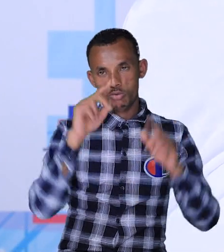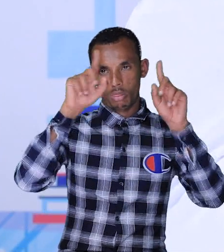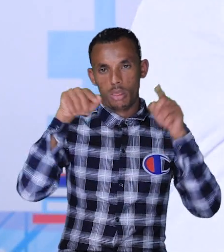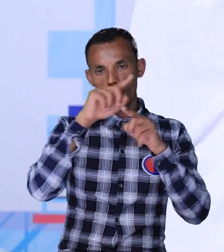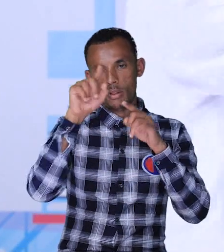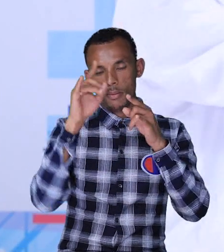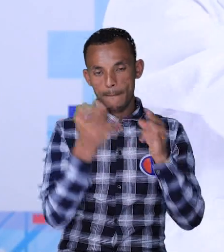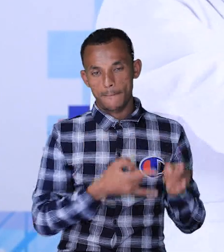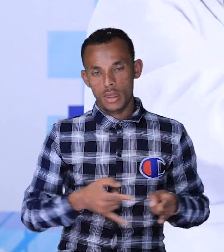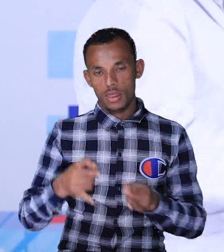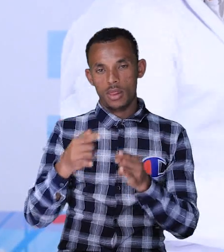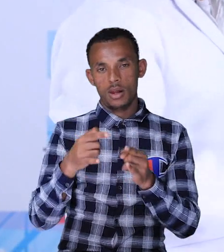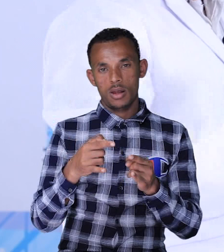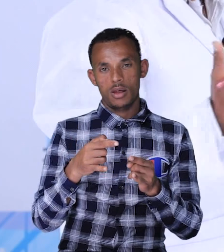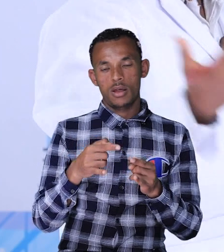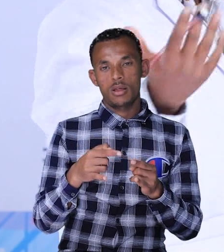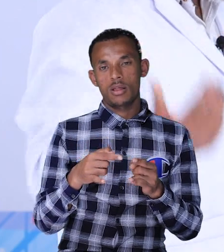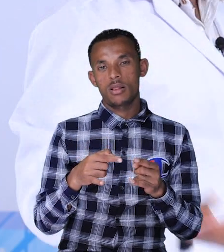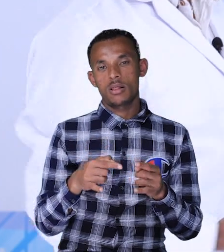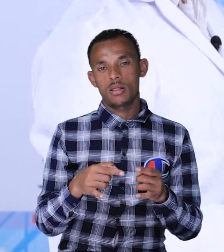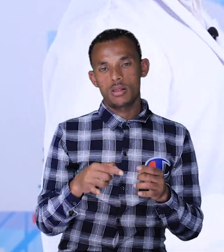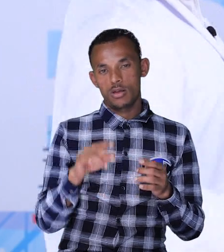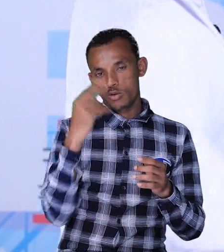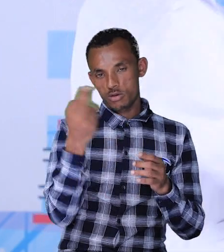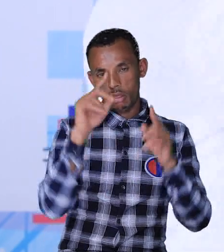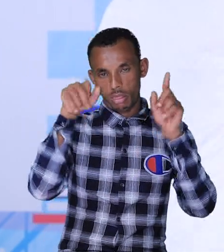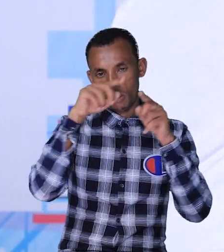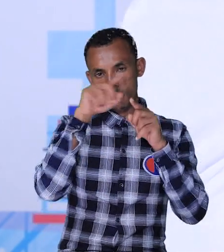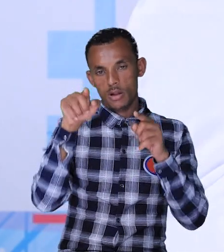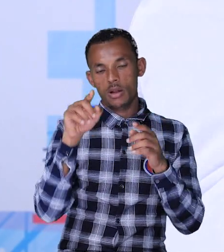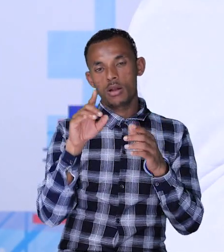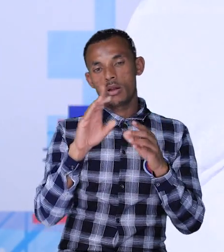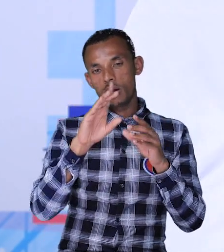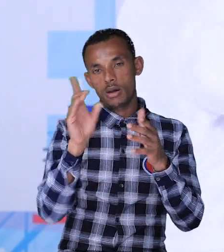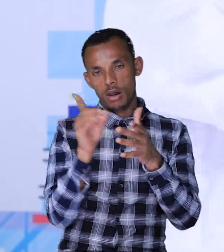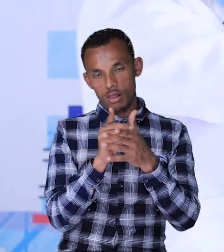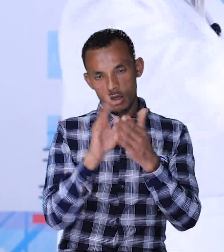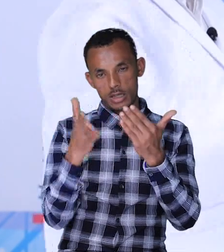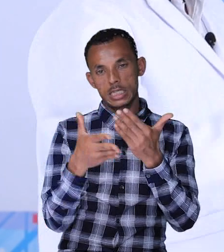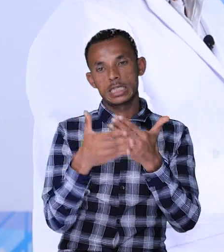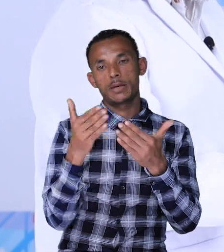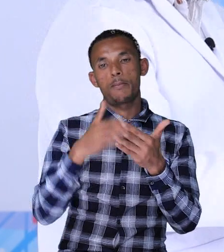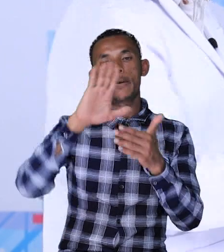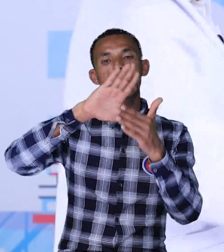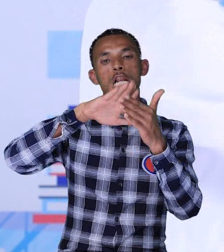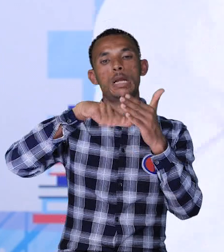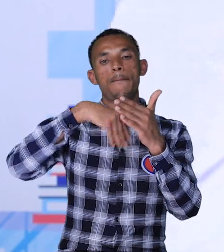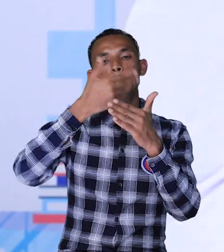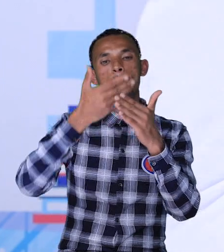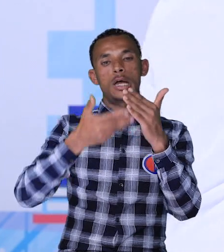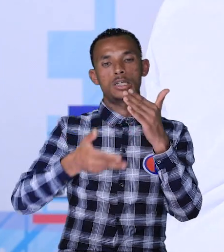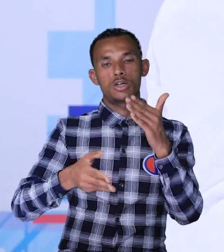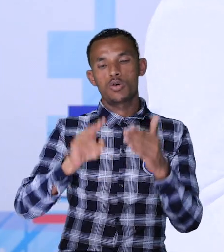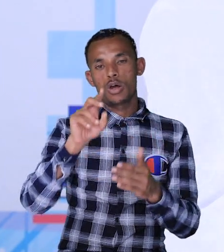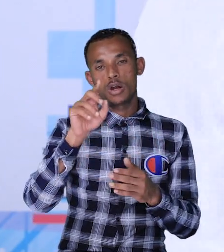method, tabular method. You can just describe a given data using table. You can use a simple bar chart. You